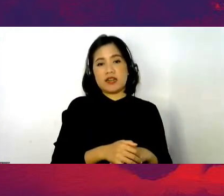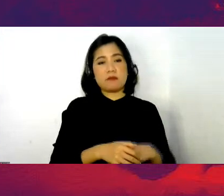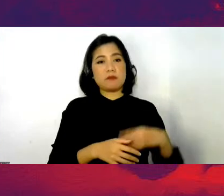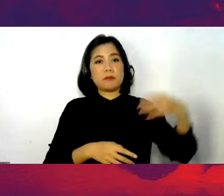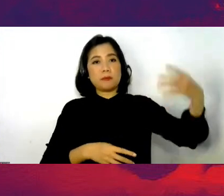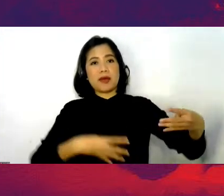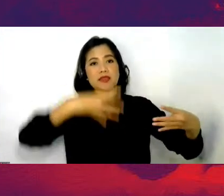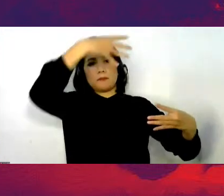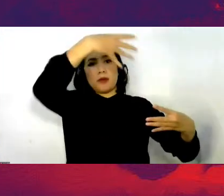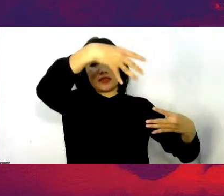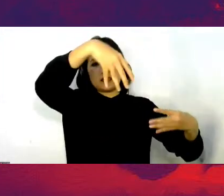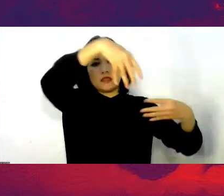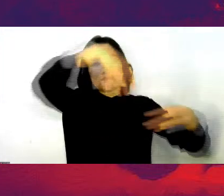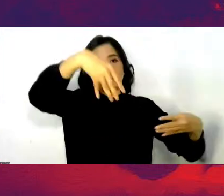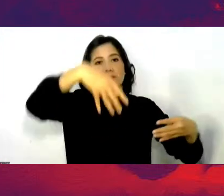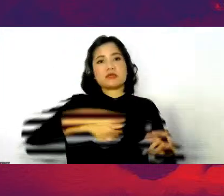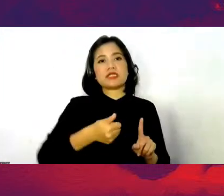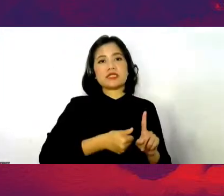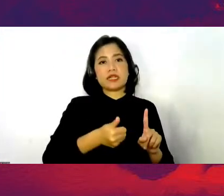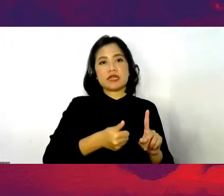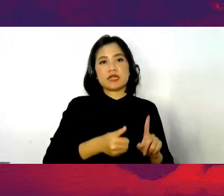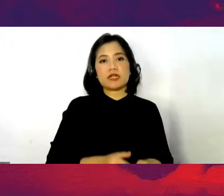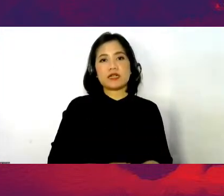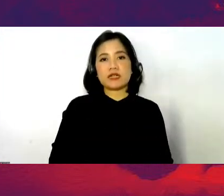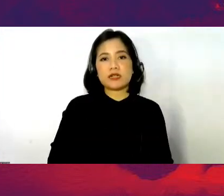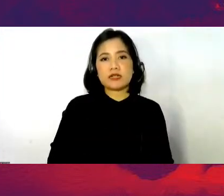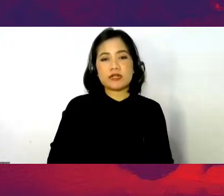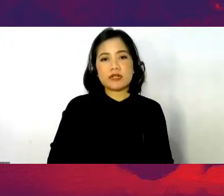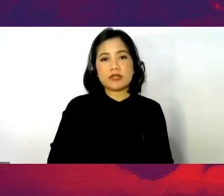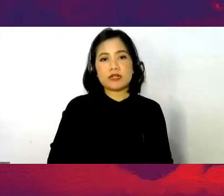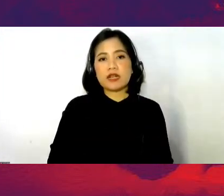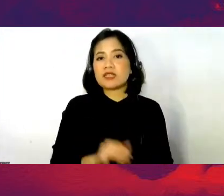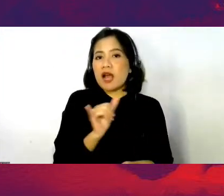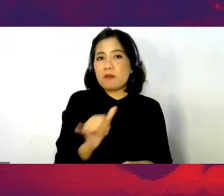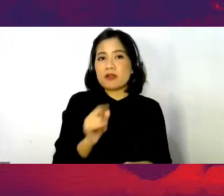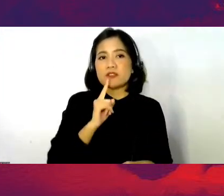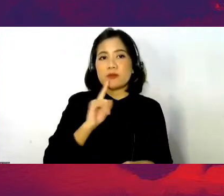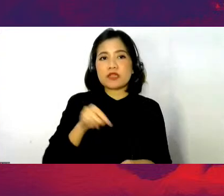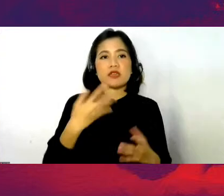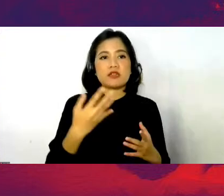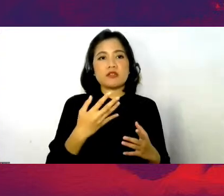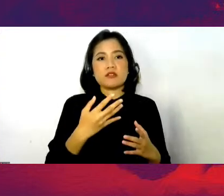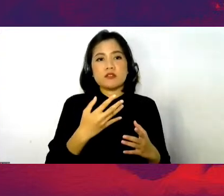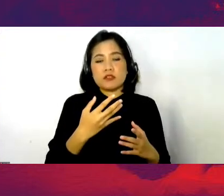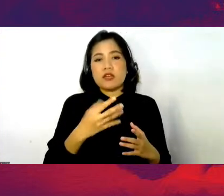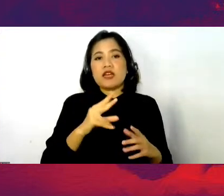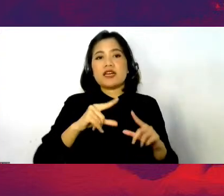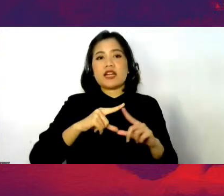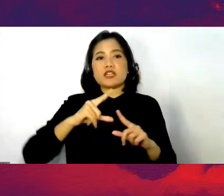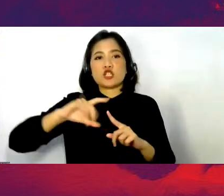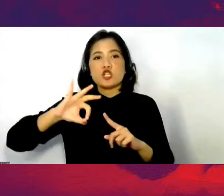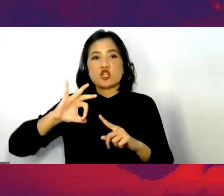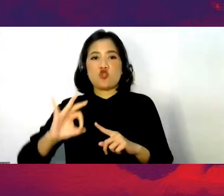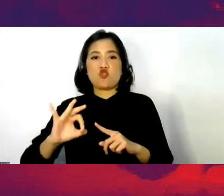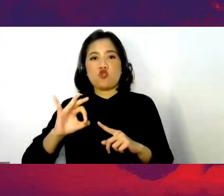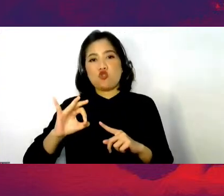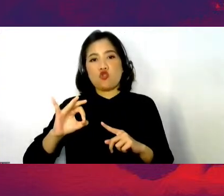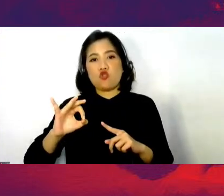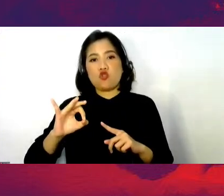dimensions you're considered to be deprived in. So let's say K is equal to 2. So in half the